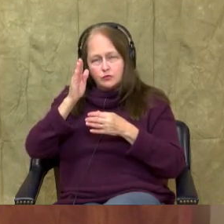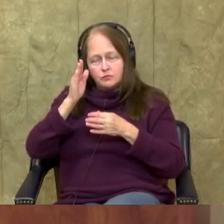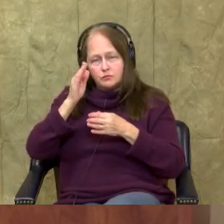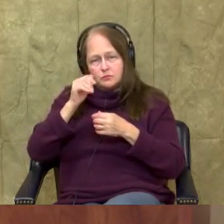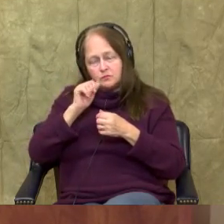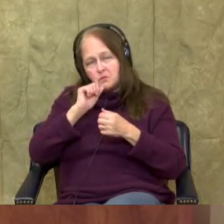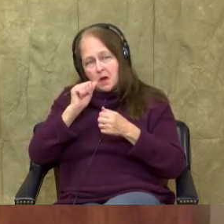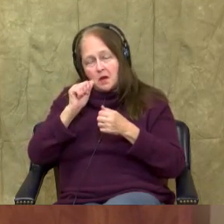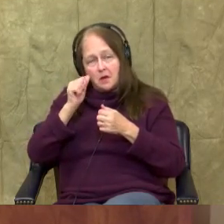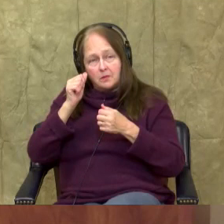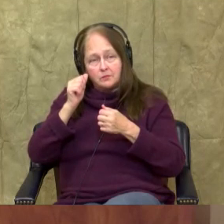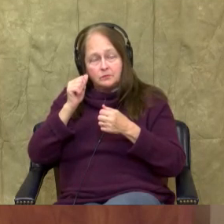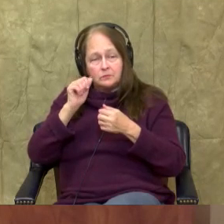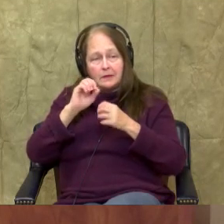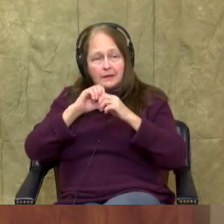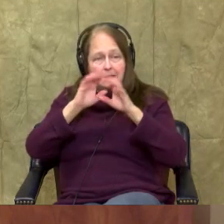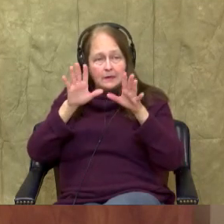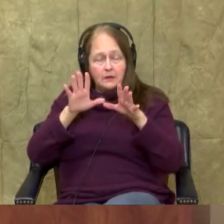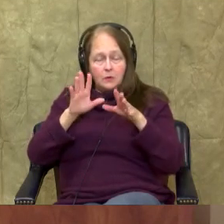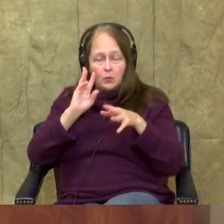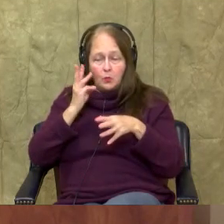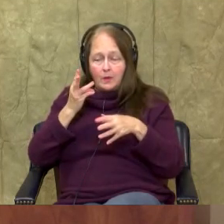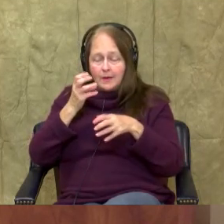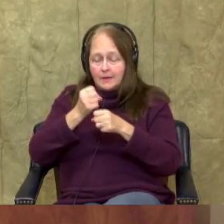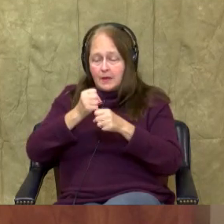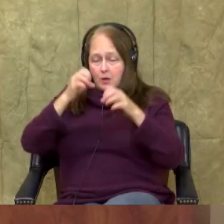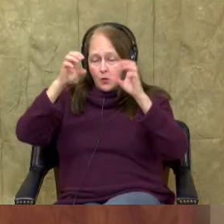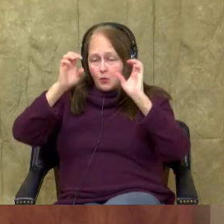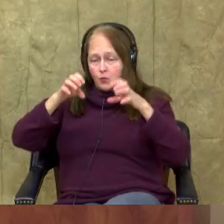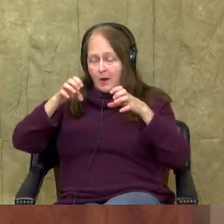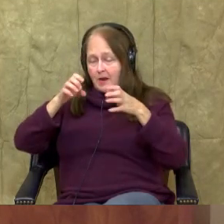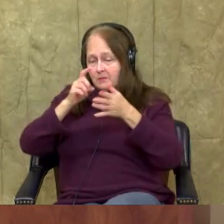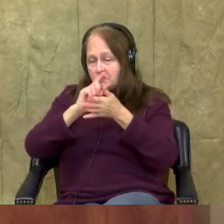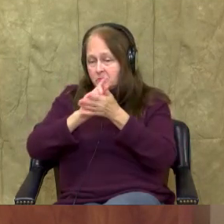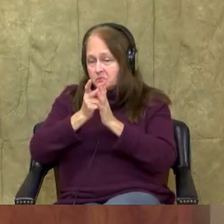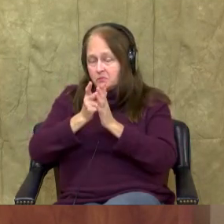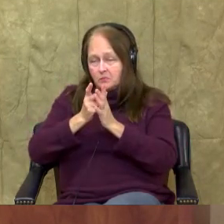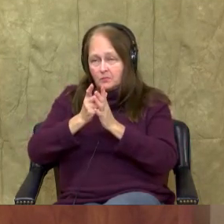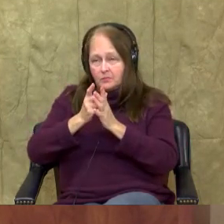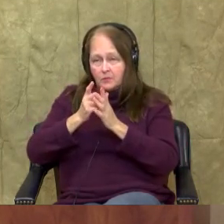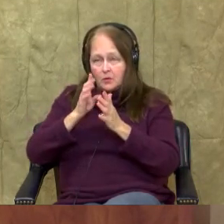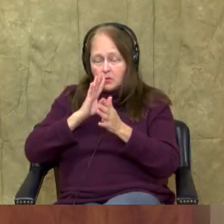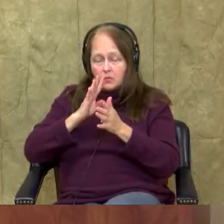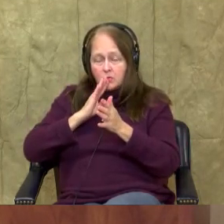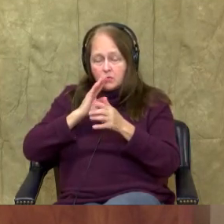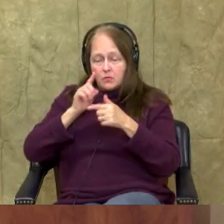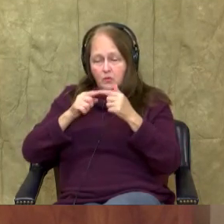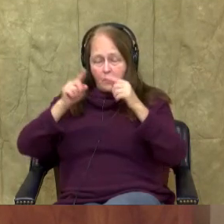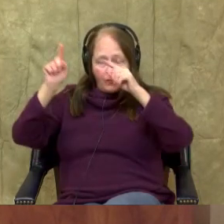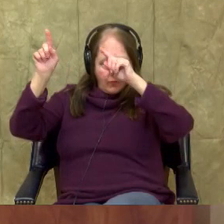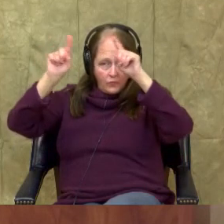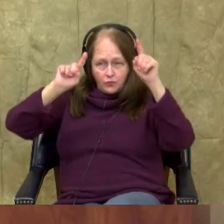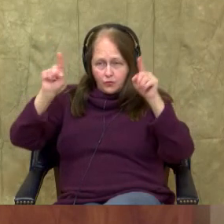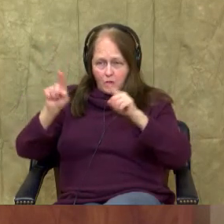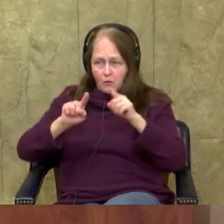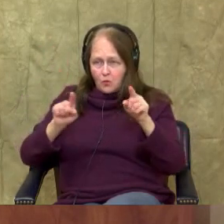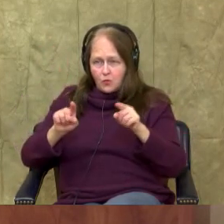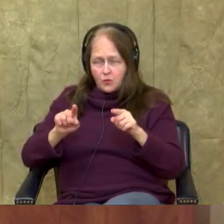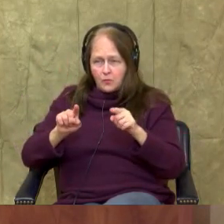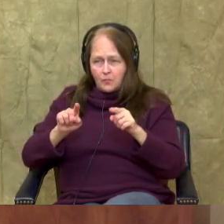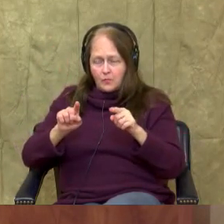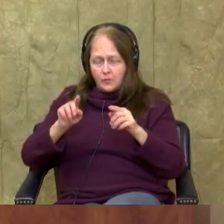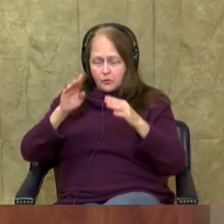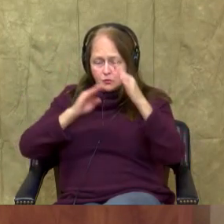also true. We live in the South. We get rain at any given moment, right? And it does. It talks about the thunder, talks